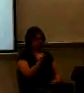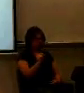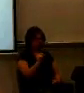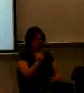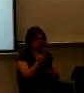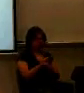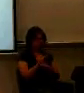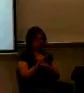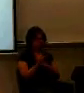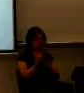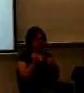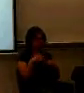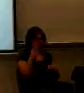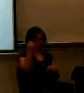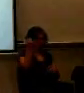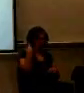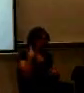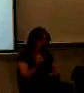your